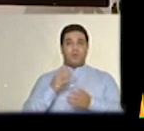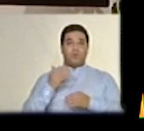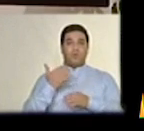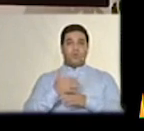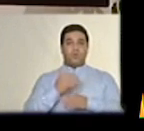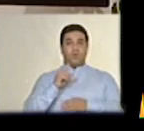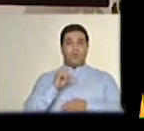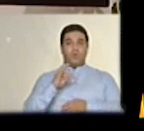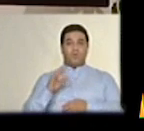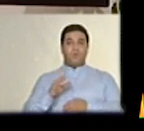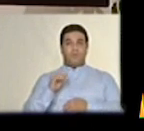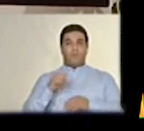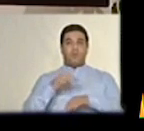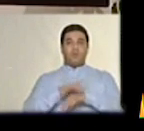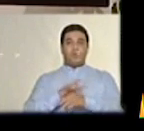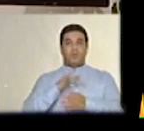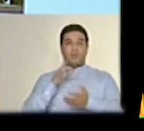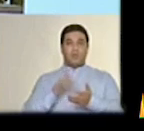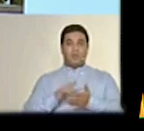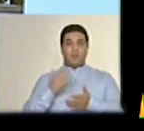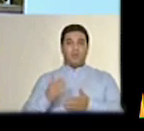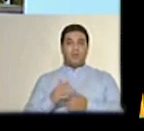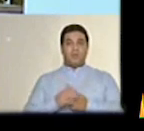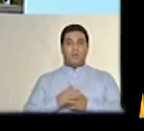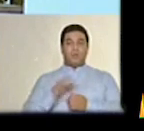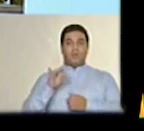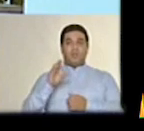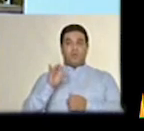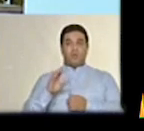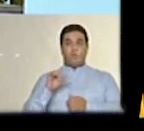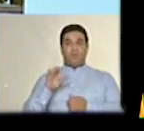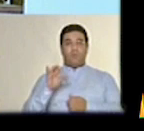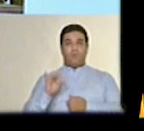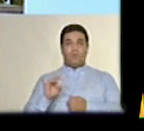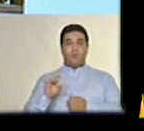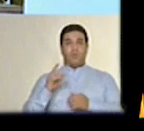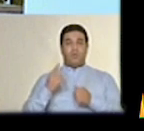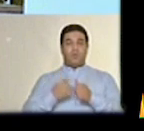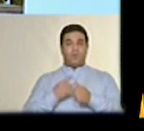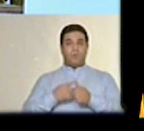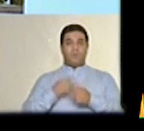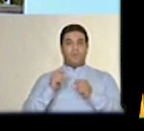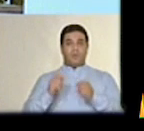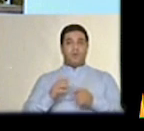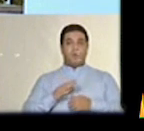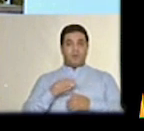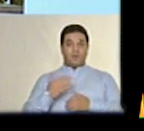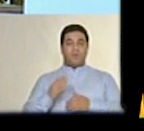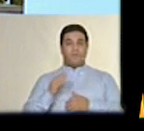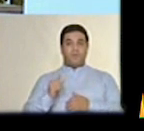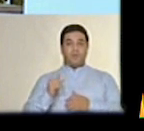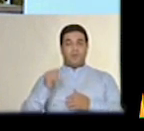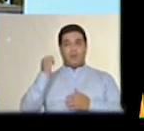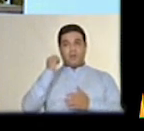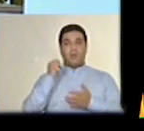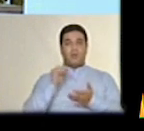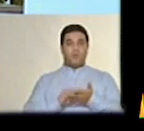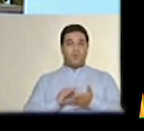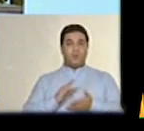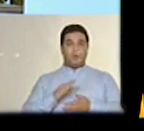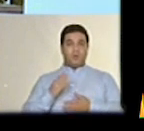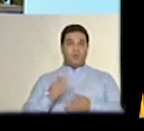ko'chasi, Xonobod va Toshkent shahridagi istirohat bog'iga Bobur nomi berilgan va haykallari